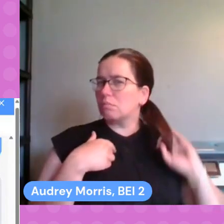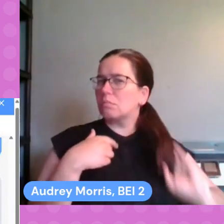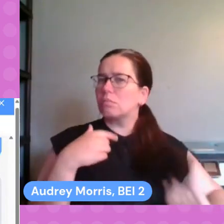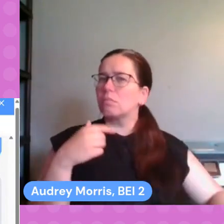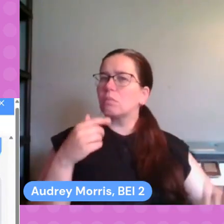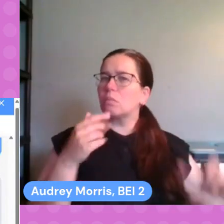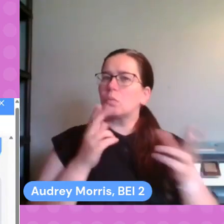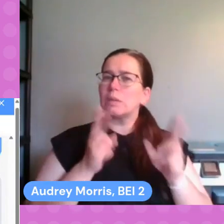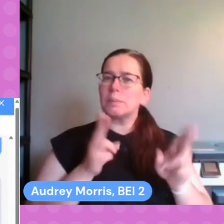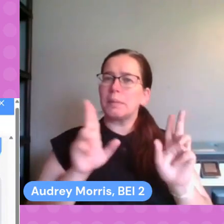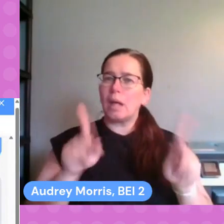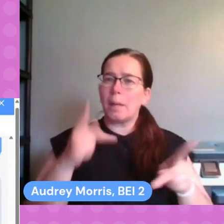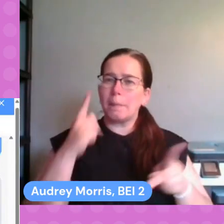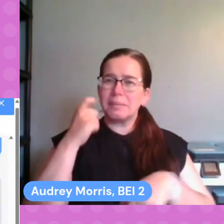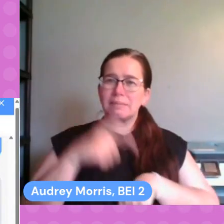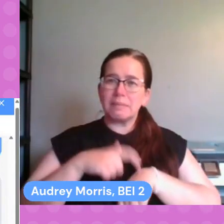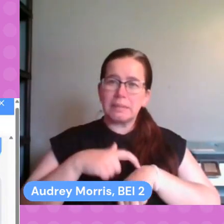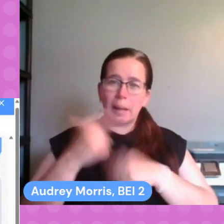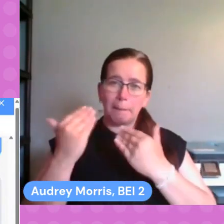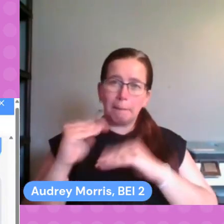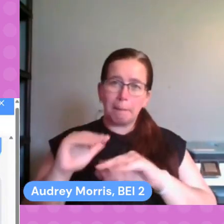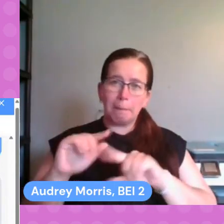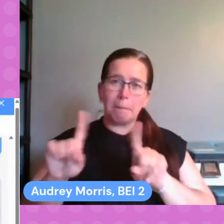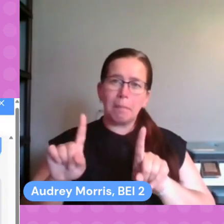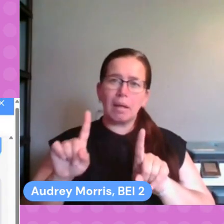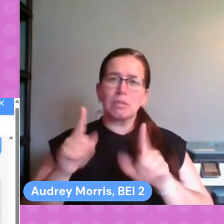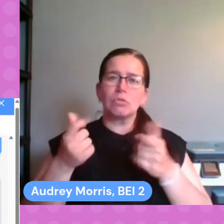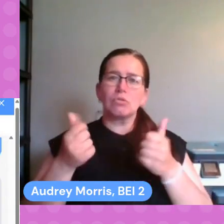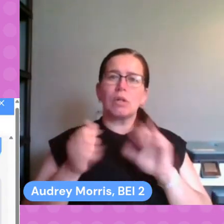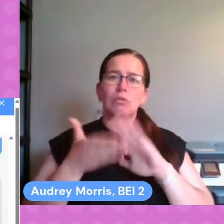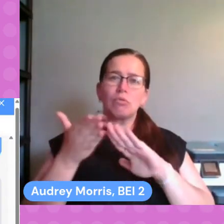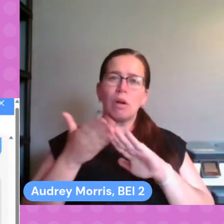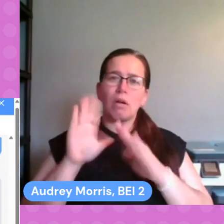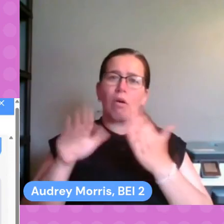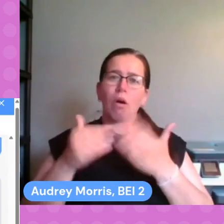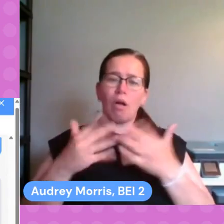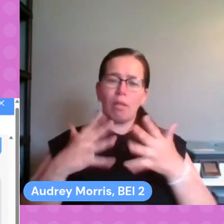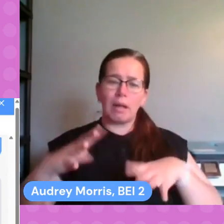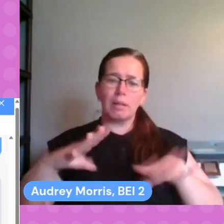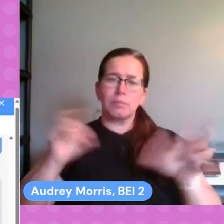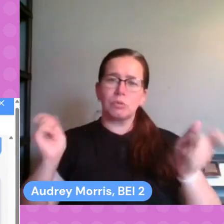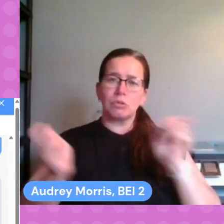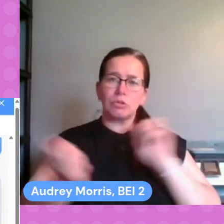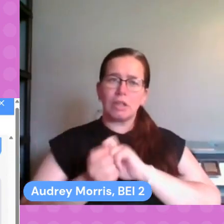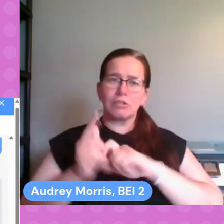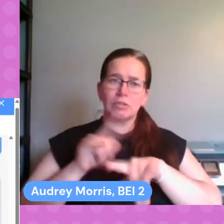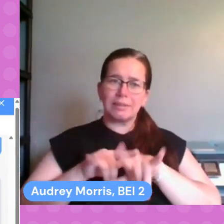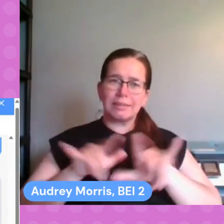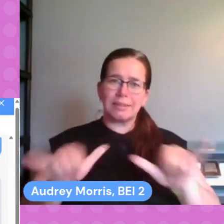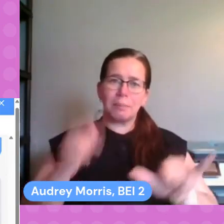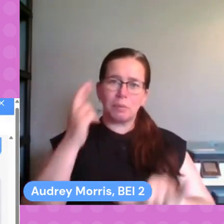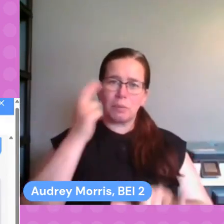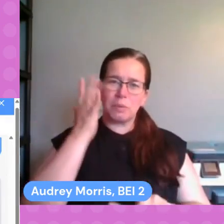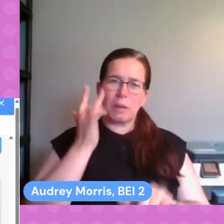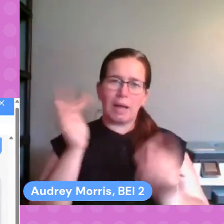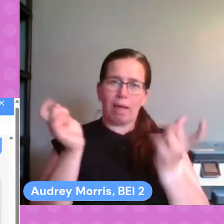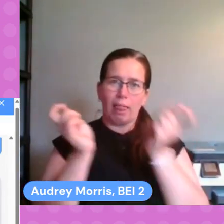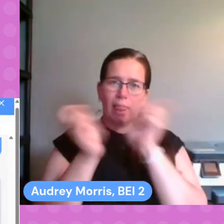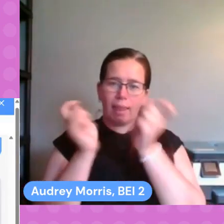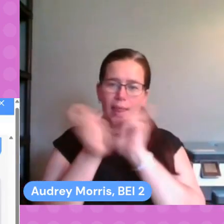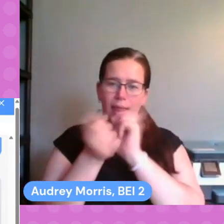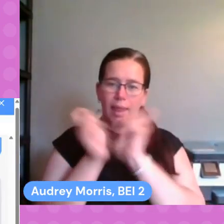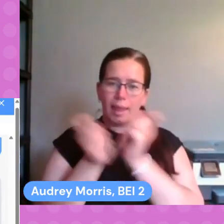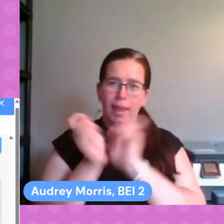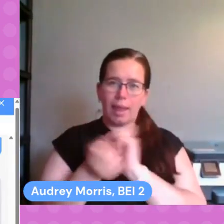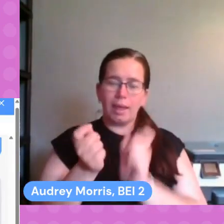for other things. But it's trying to run all the costume change animations at the same time, which is why it looks glitchy. When a new